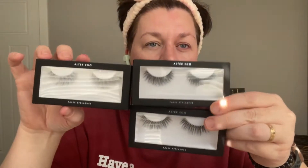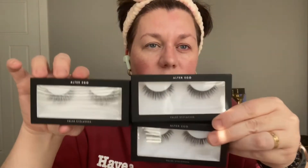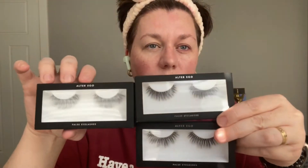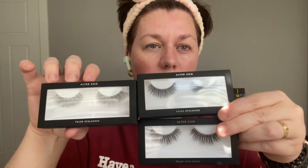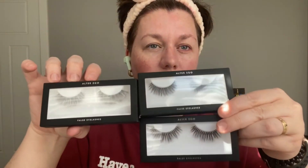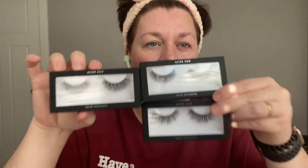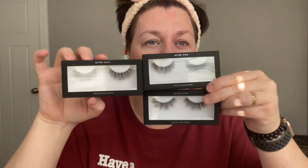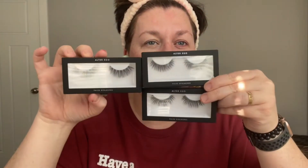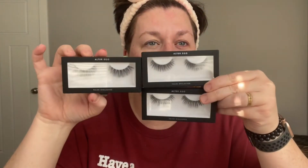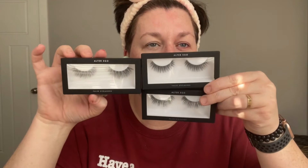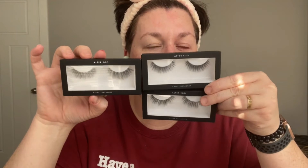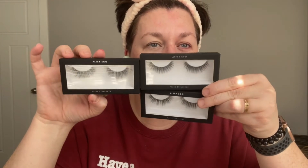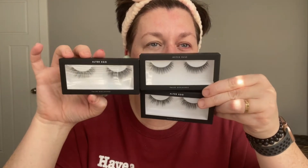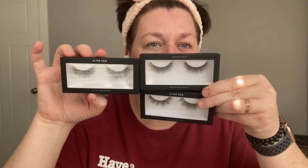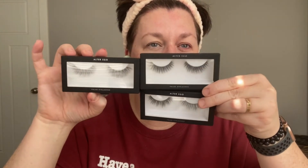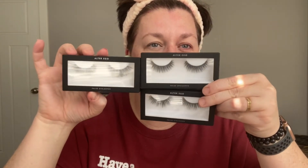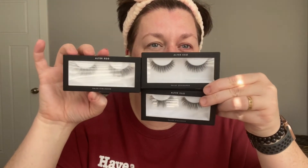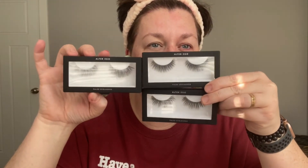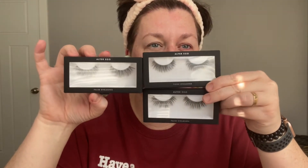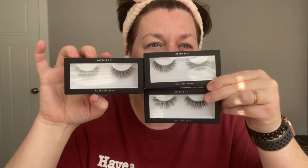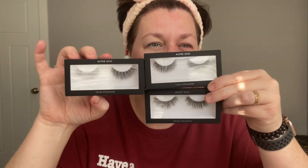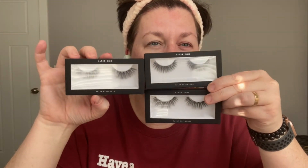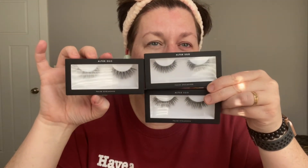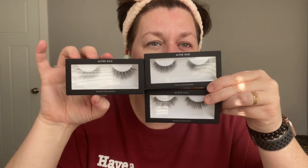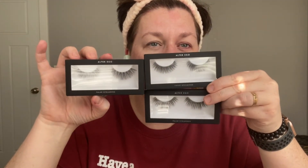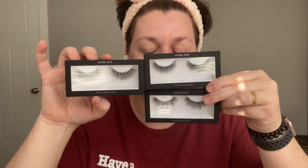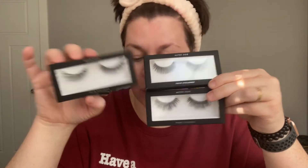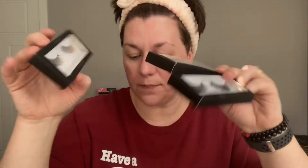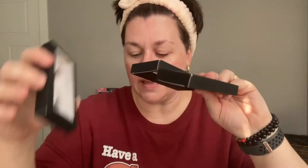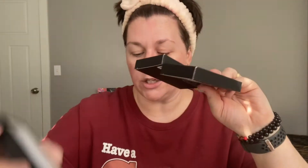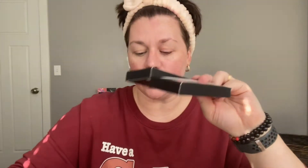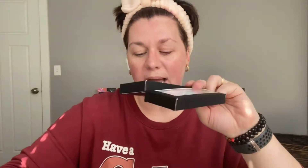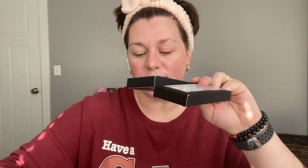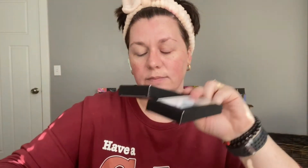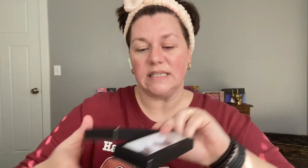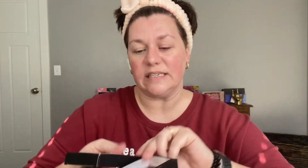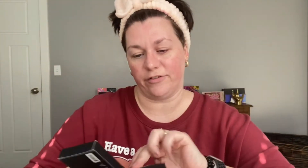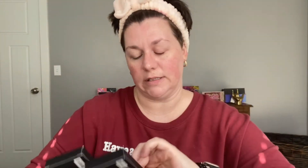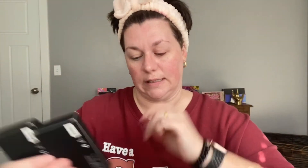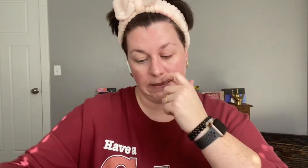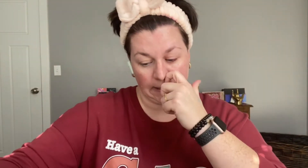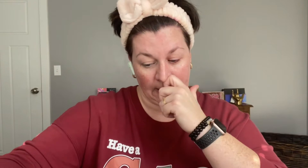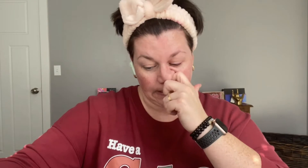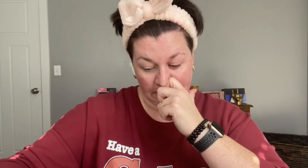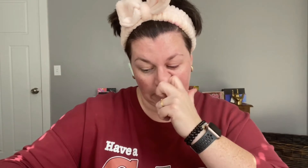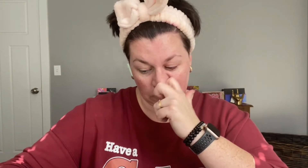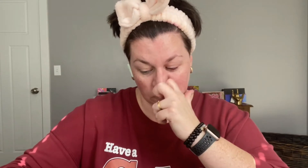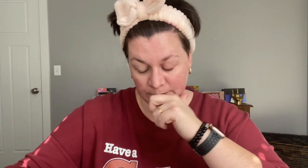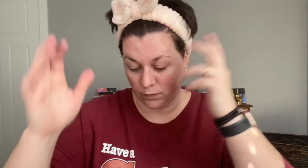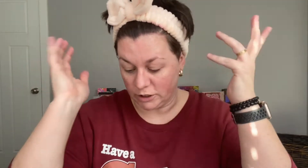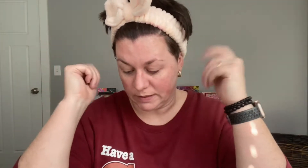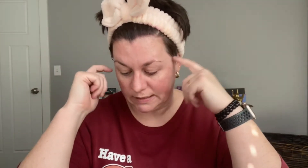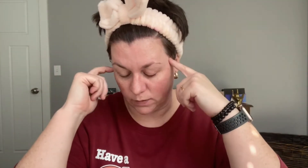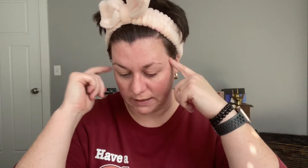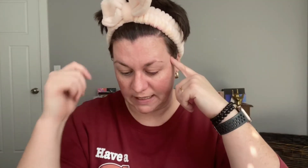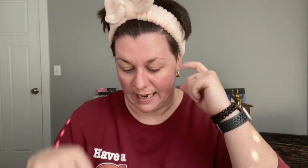all of the, well, there's a bit of a glare, sorry. They're all pretty similar, but they do have some differences. So